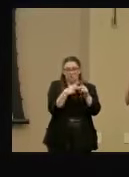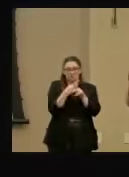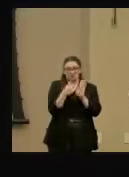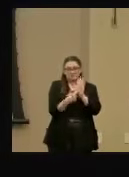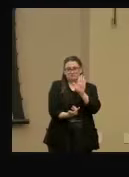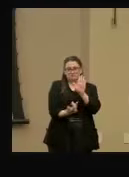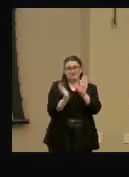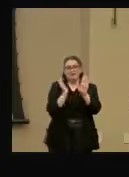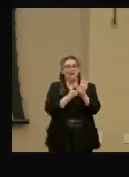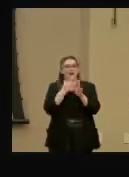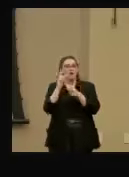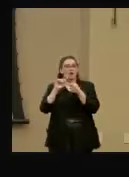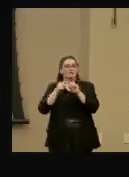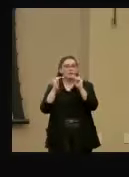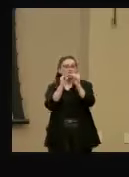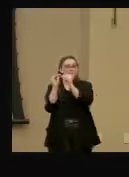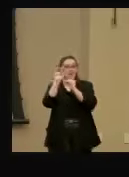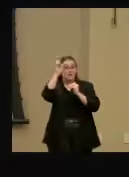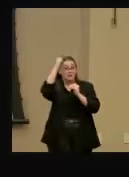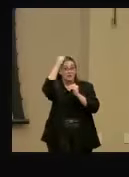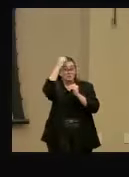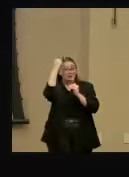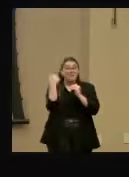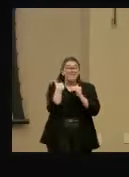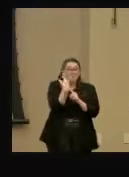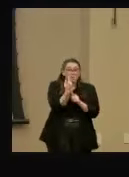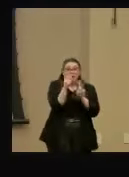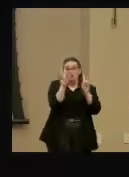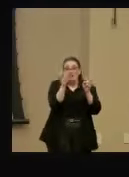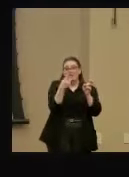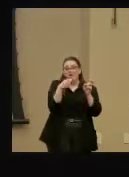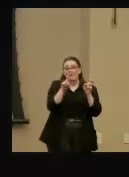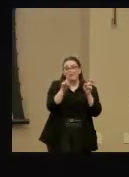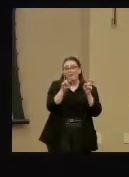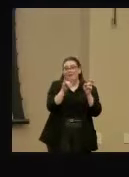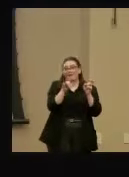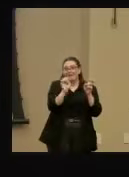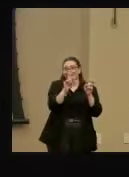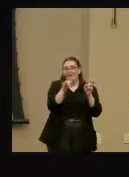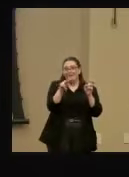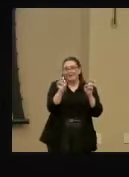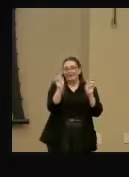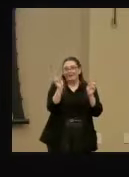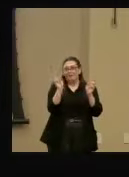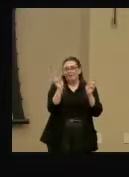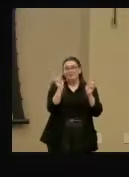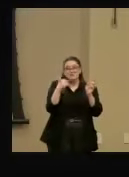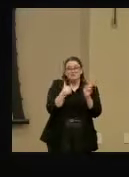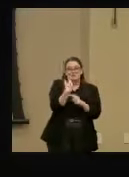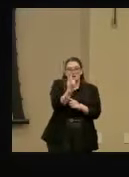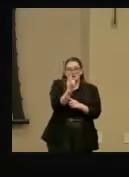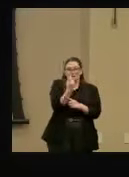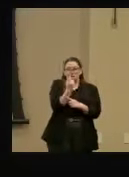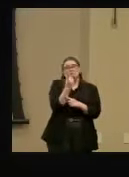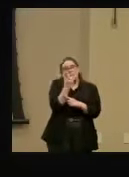think our European friends, I believe they only have one guideline as well. So there's kind of a lot of work to be done, but at least we have